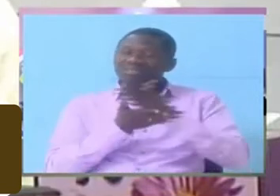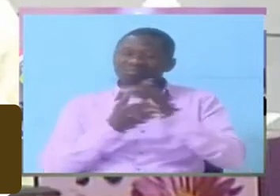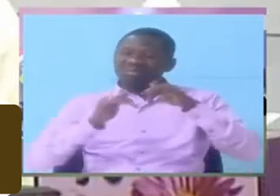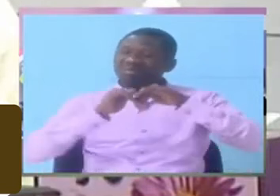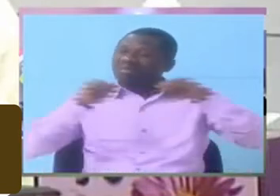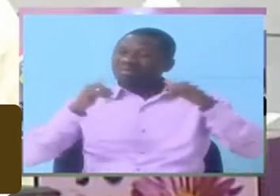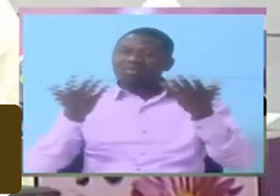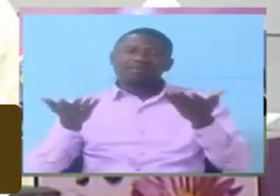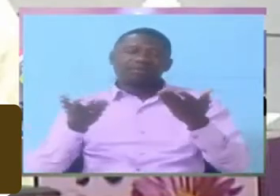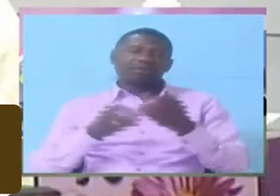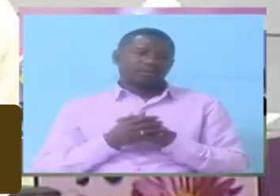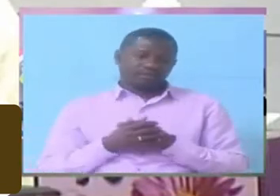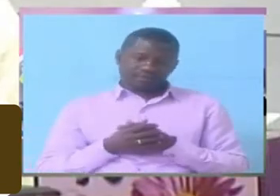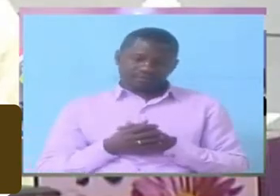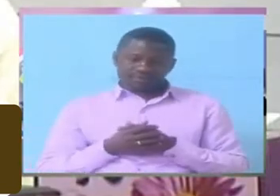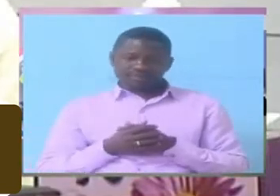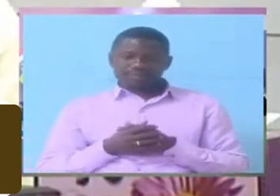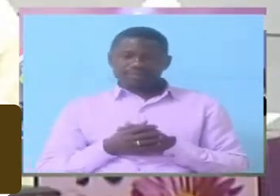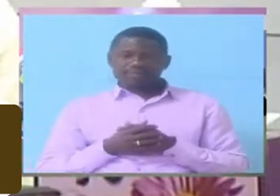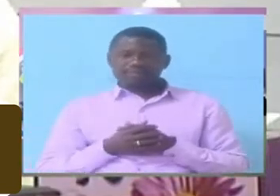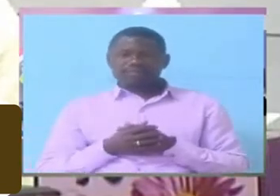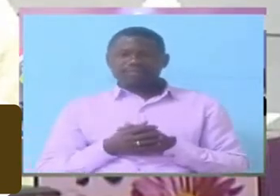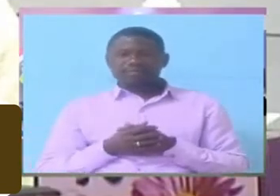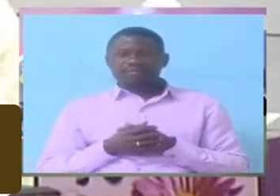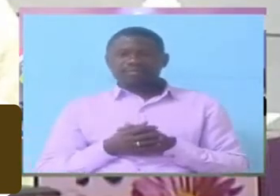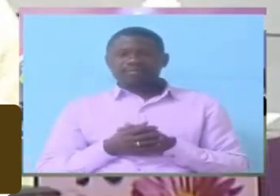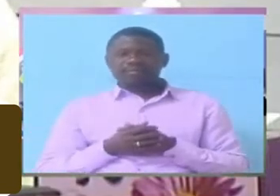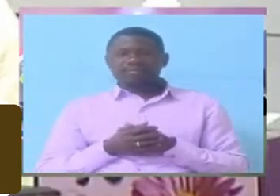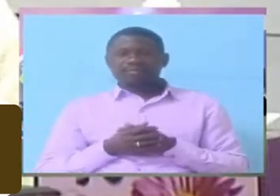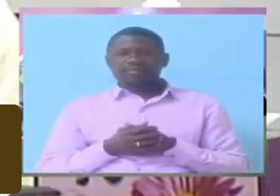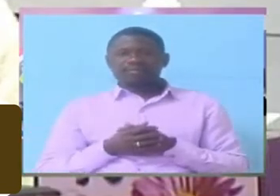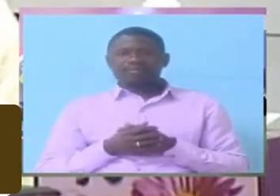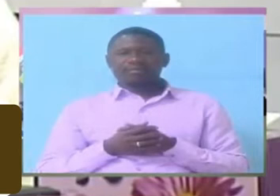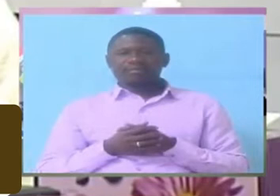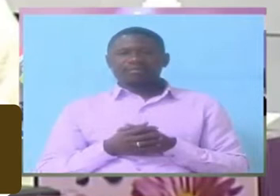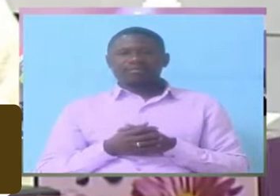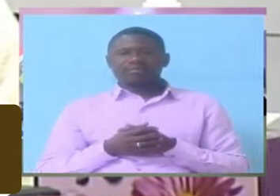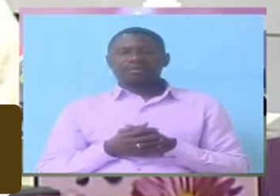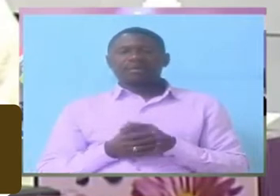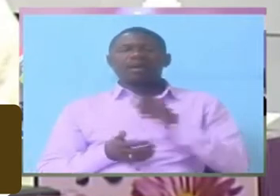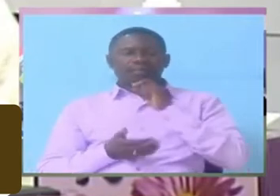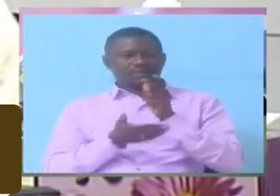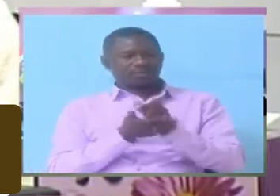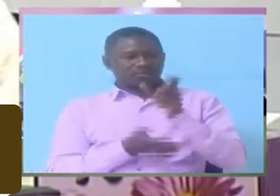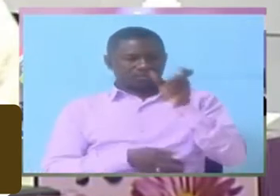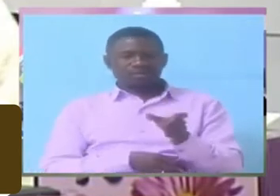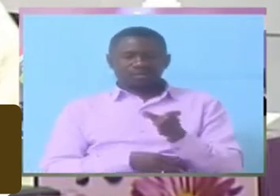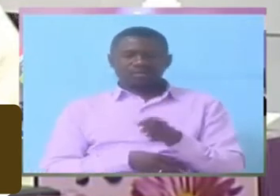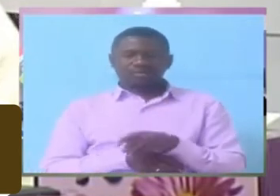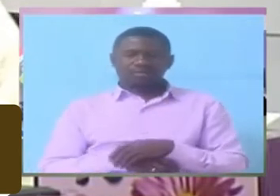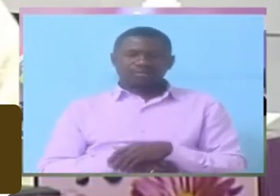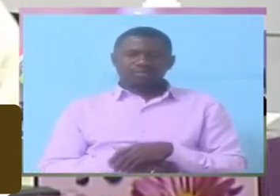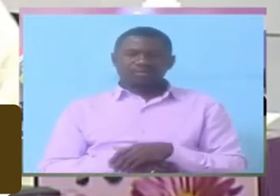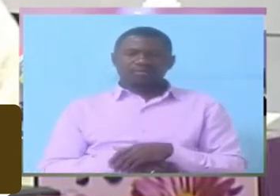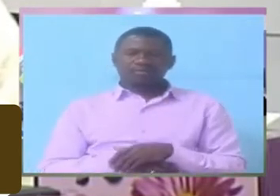atal ka tun ye fatam fansile. I qualify my last statement Witness. By telling you Mr. that I did not do it because